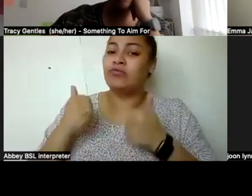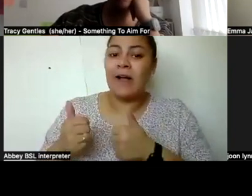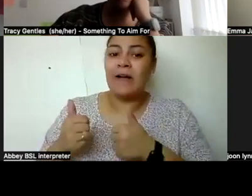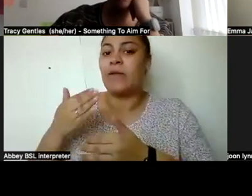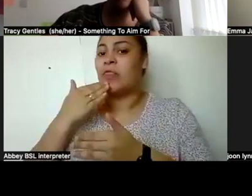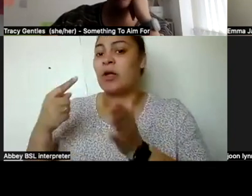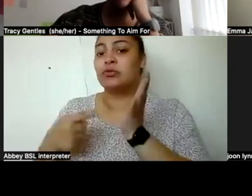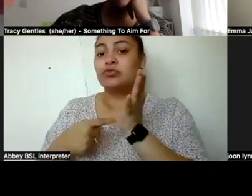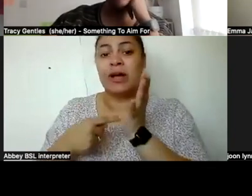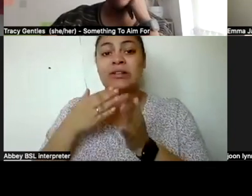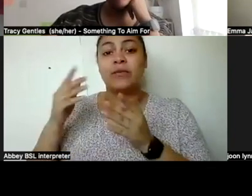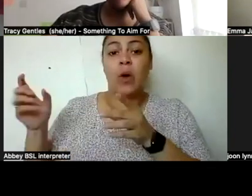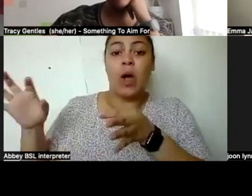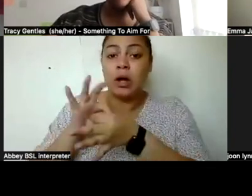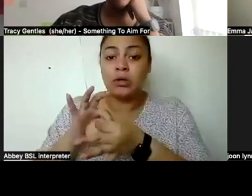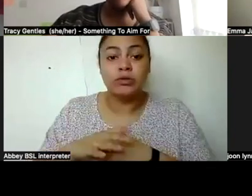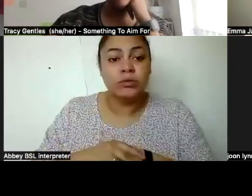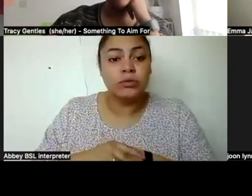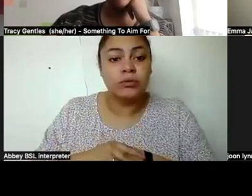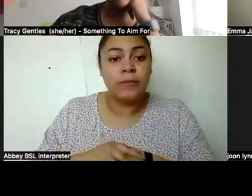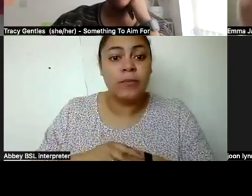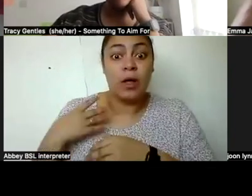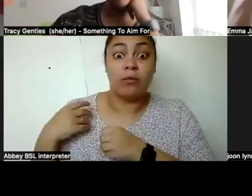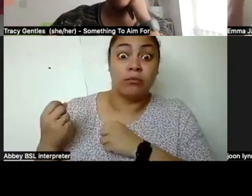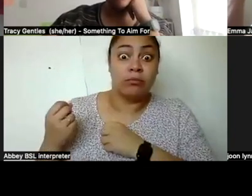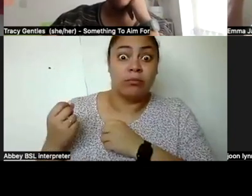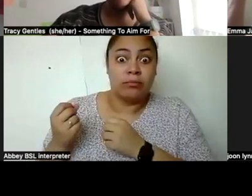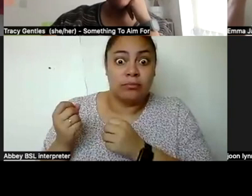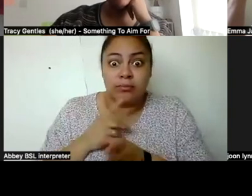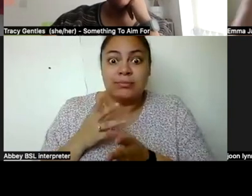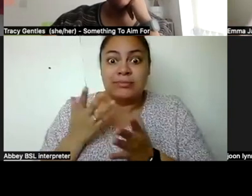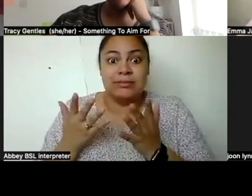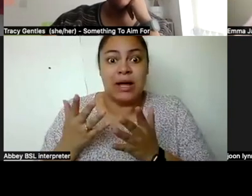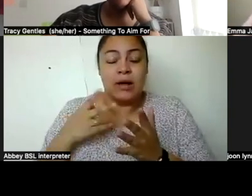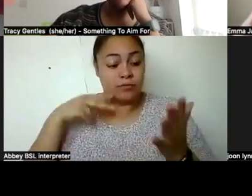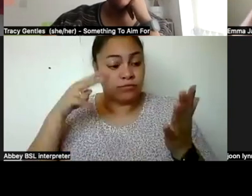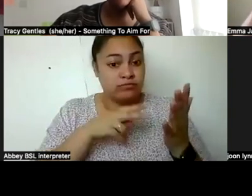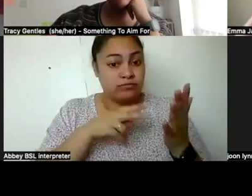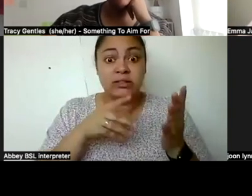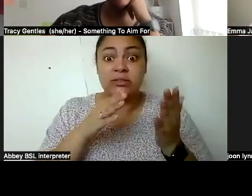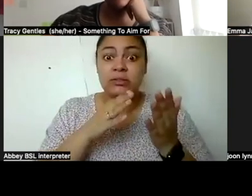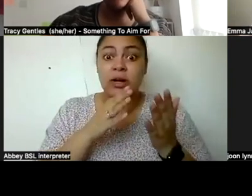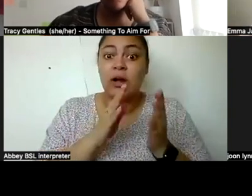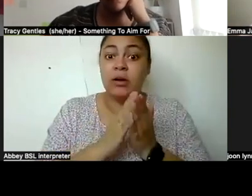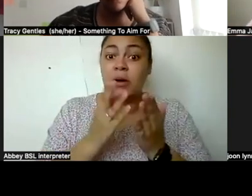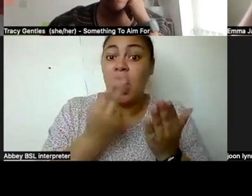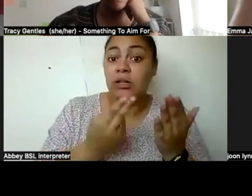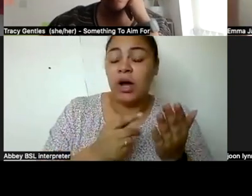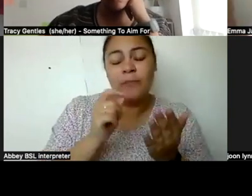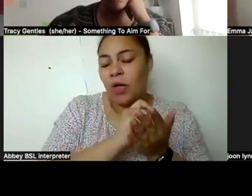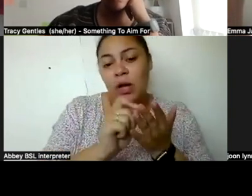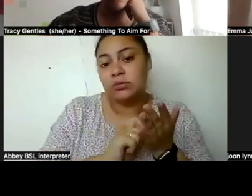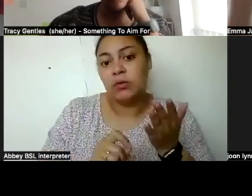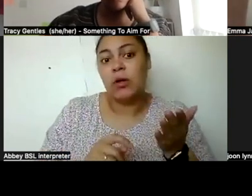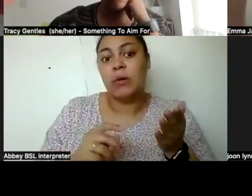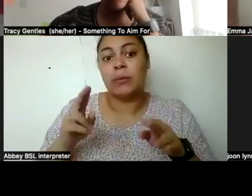your contribution. Because I'm also a bit thrown today because I've just read an article in The Stage where Dad and Henley,